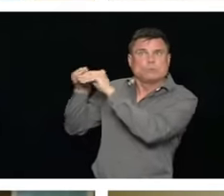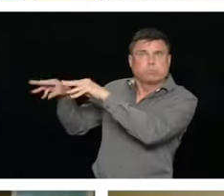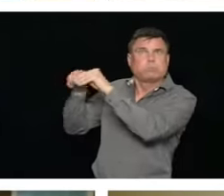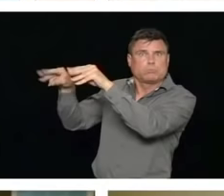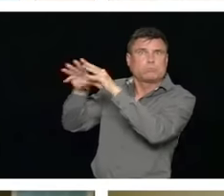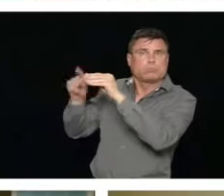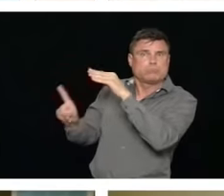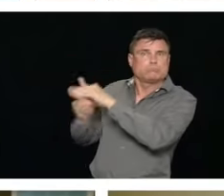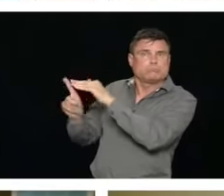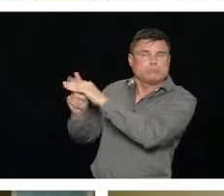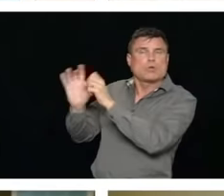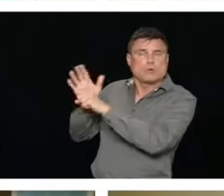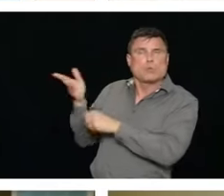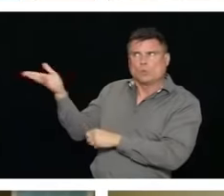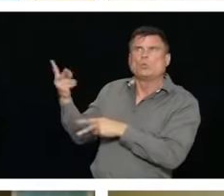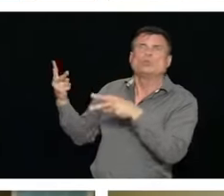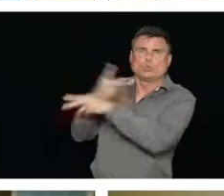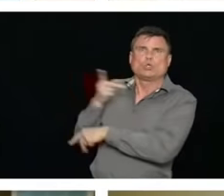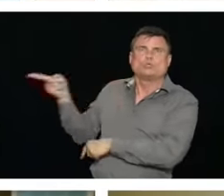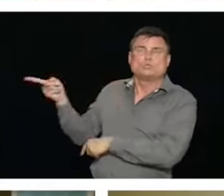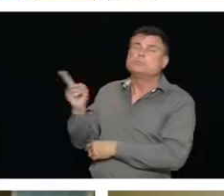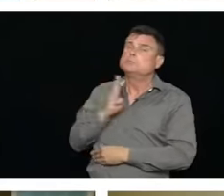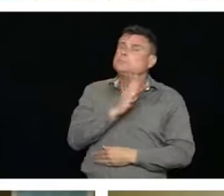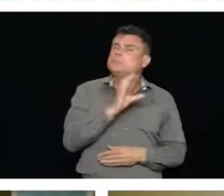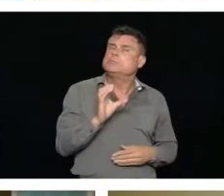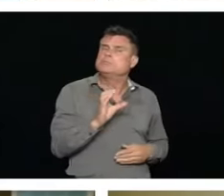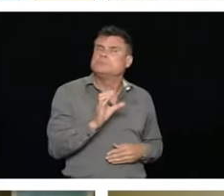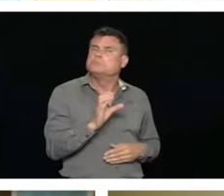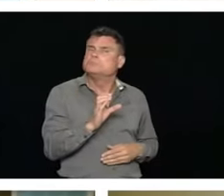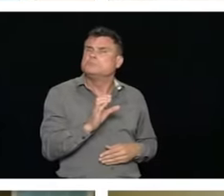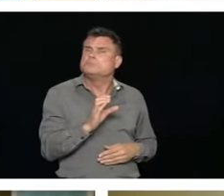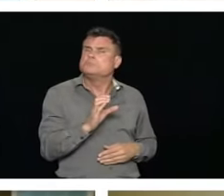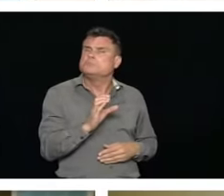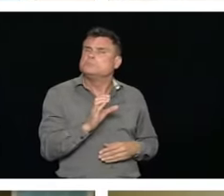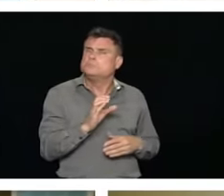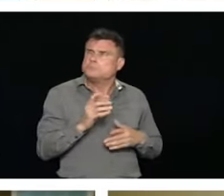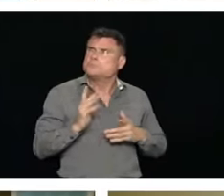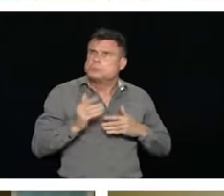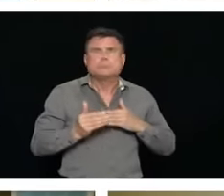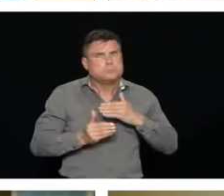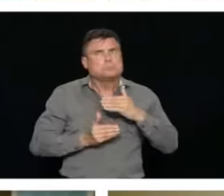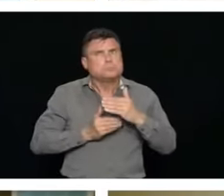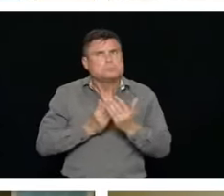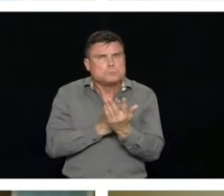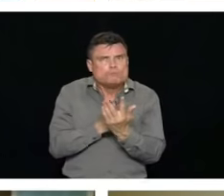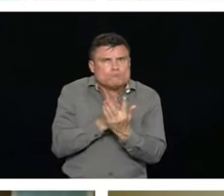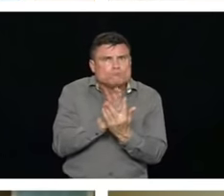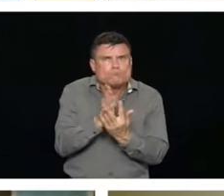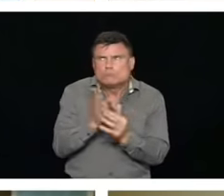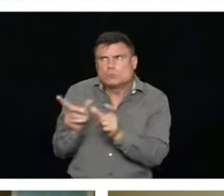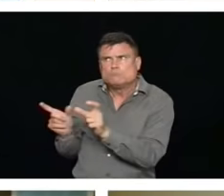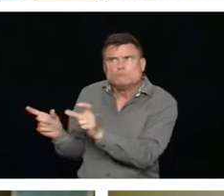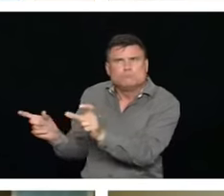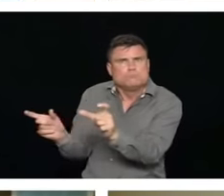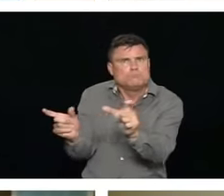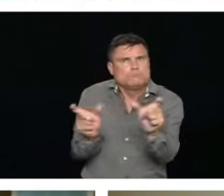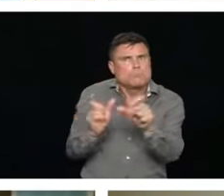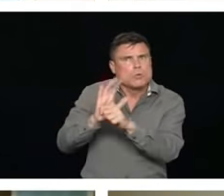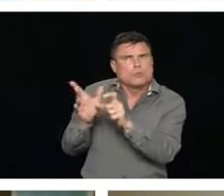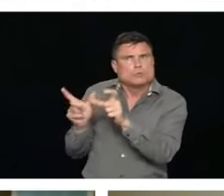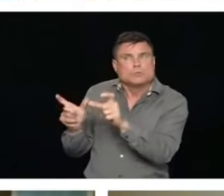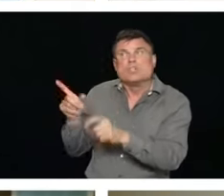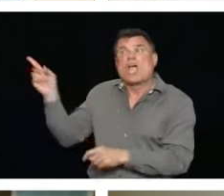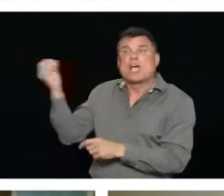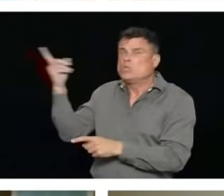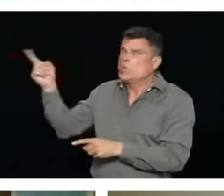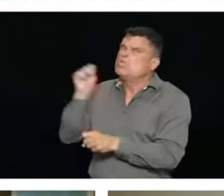experts who've done that. It's not to say Ontario hasn't worked as hard. they had the misfortune of having spring break 2 weeks earlier